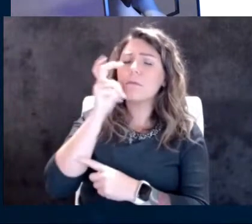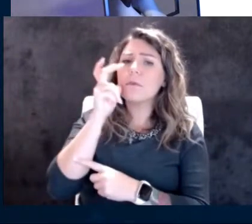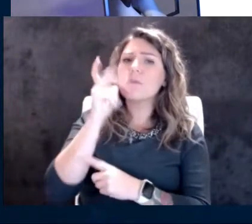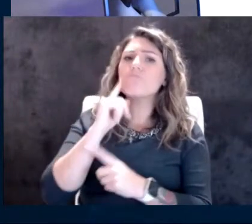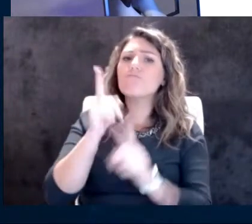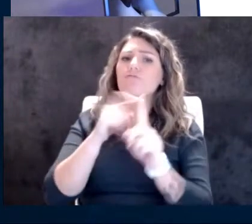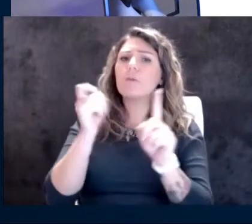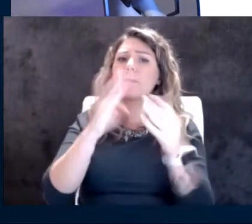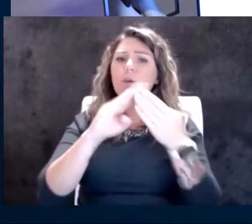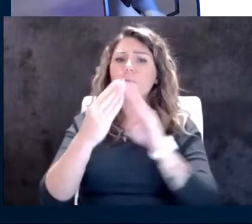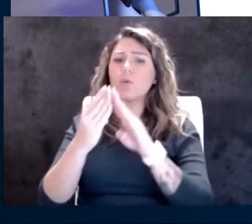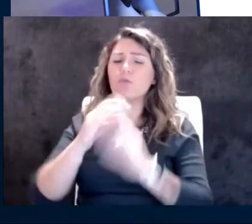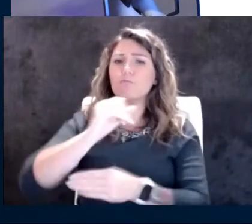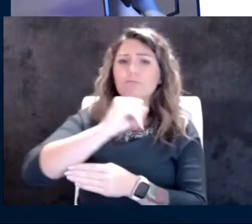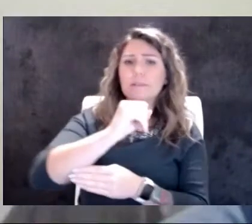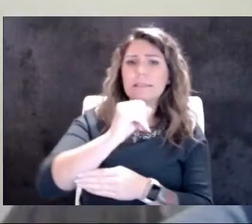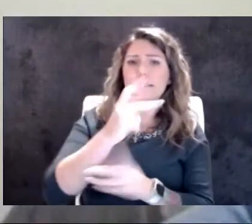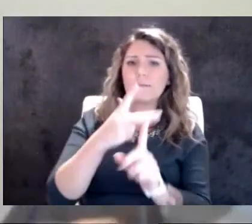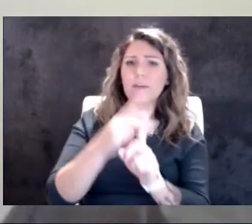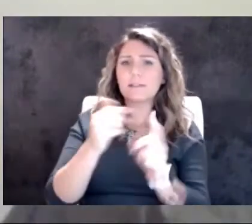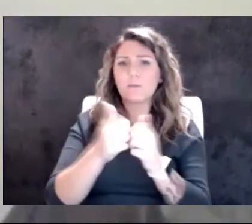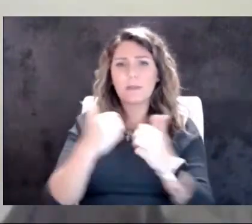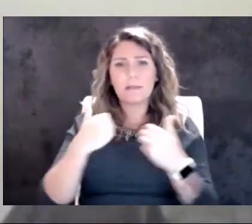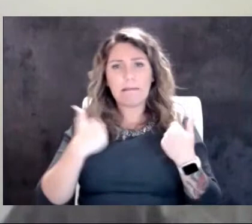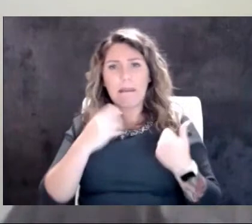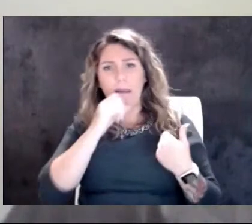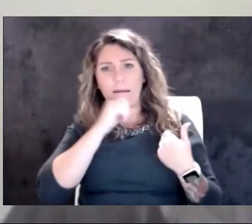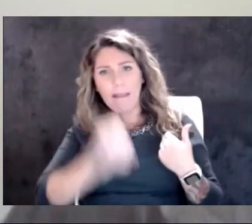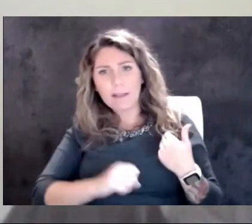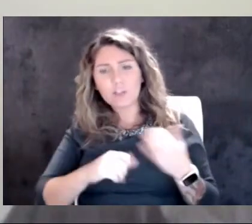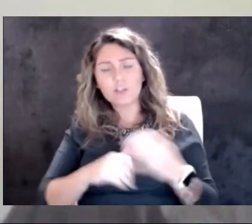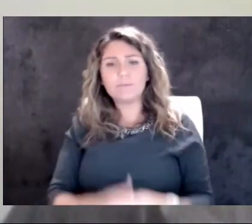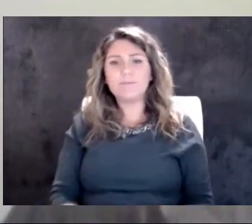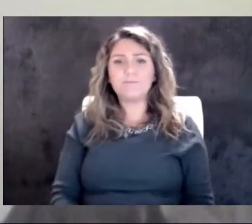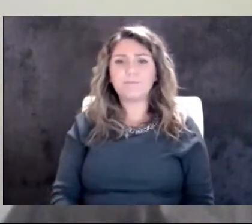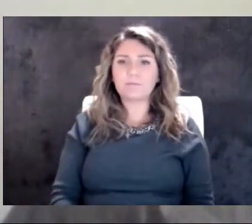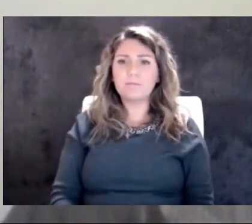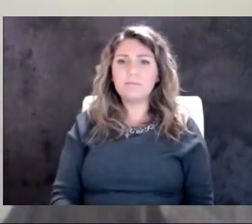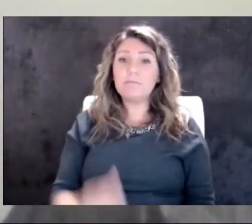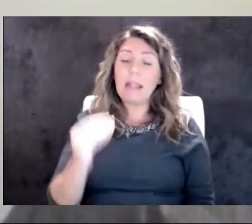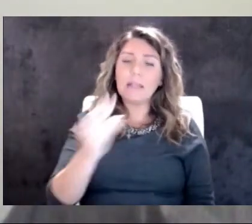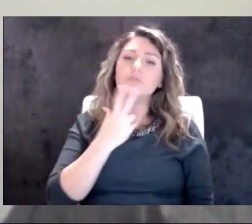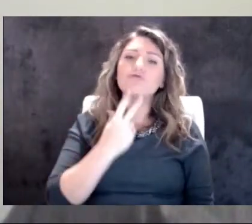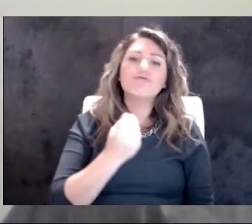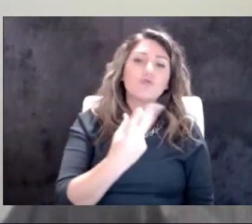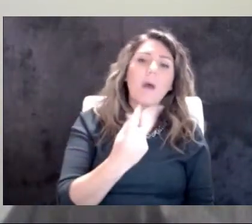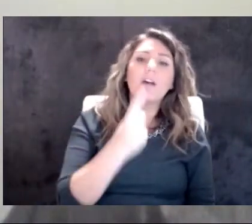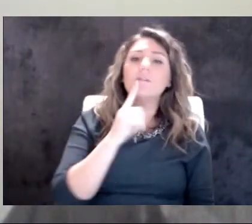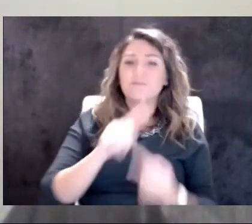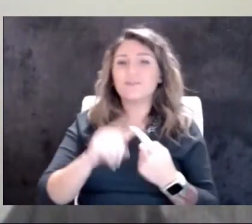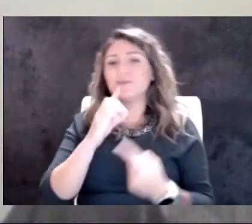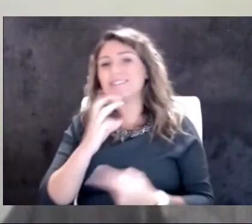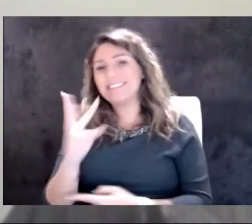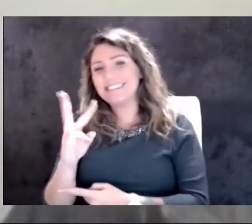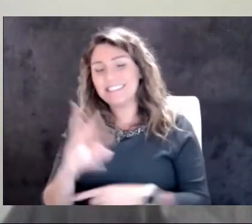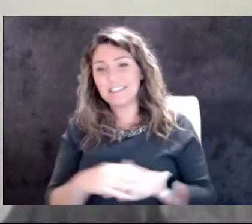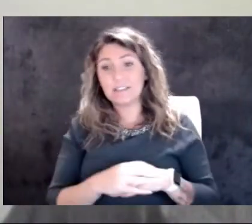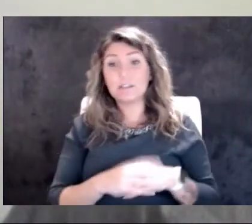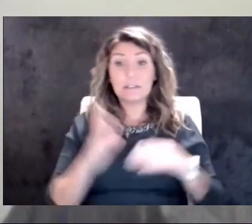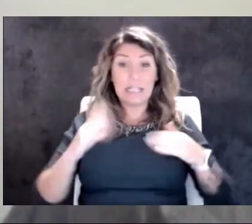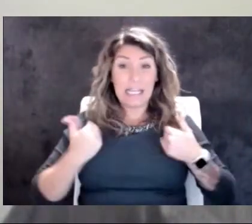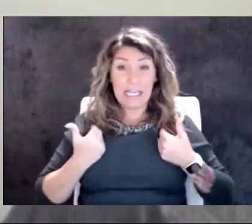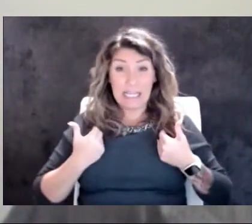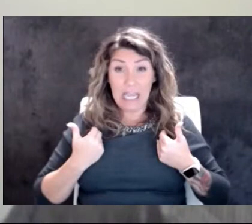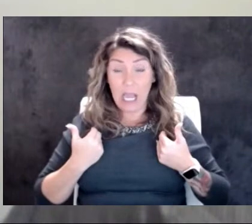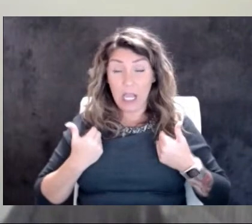vaccine in these younger age groups? You know, And I'm talking about 12 to 16. In the younger age groups, the conversation sort of